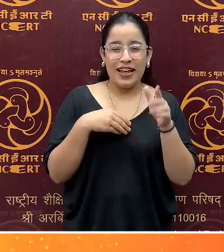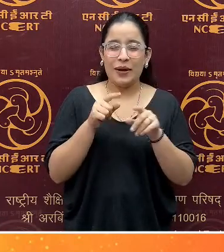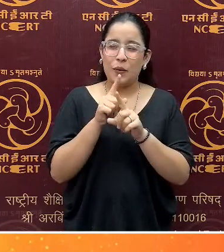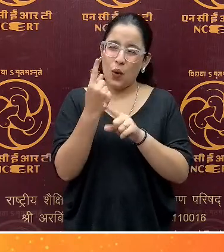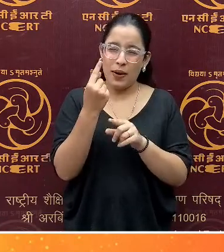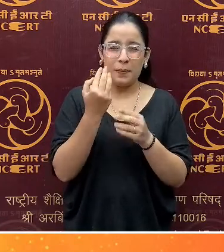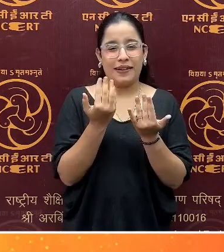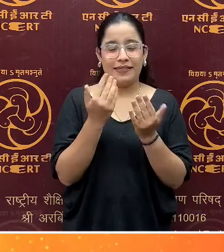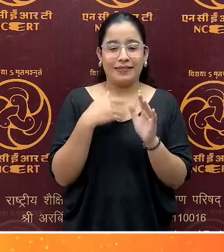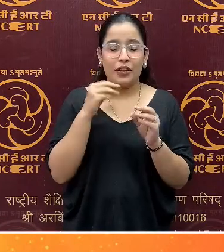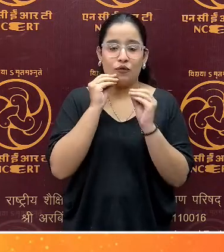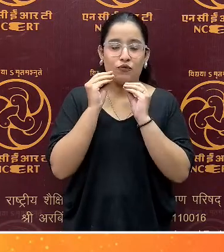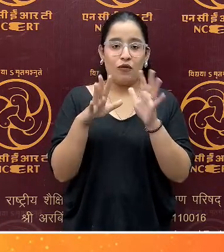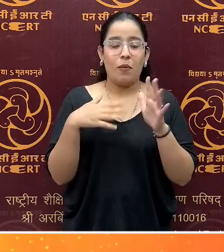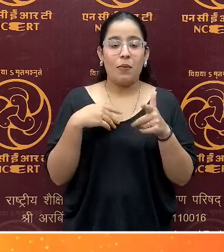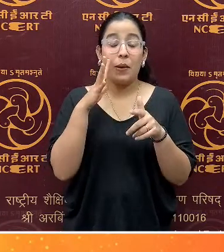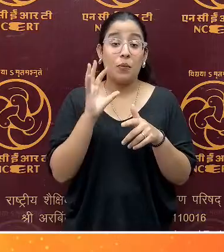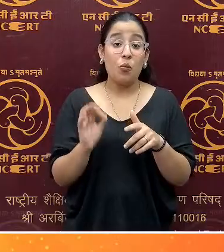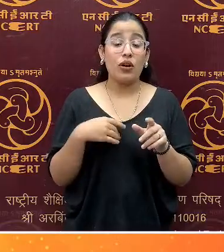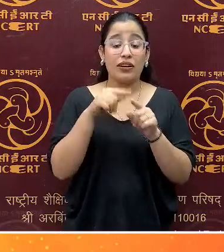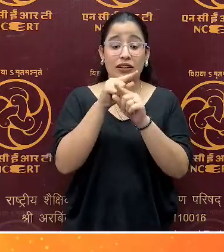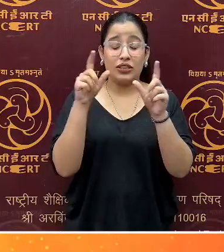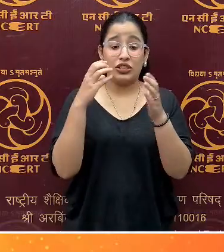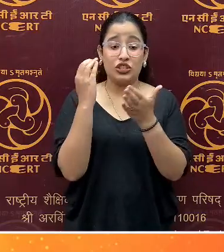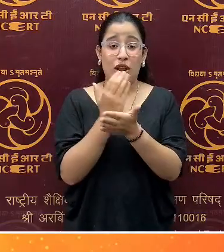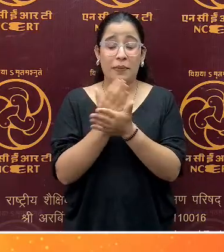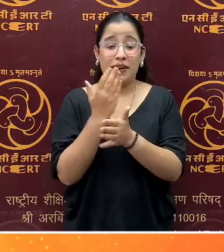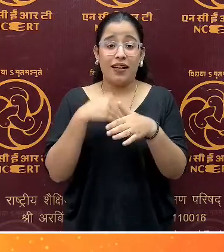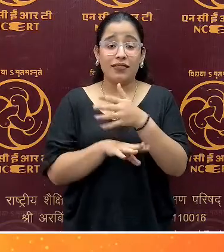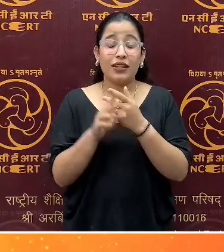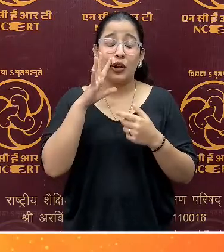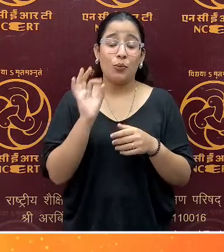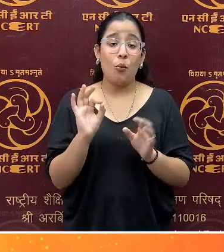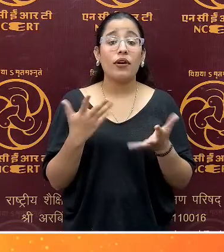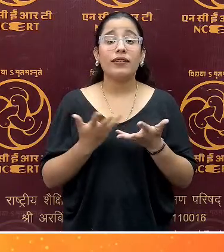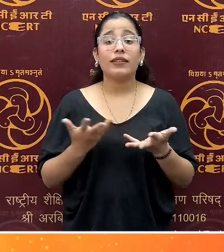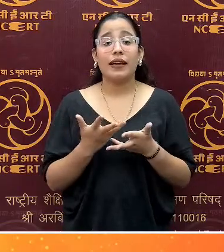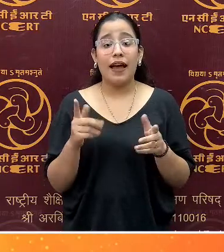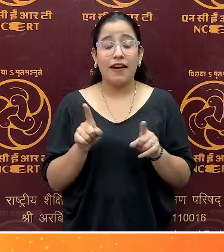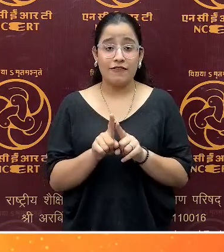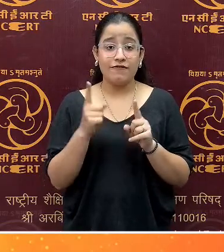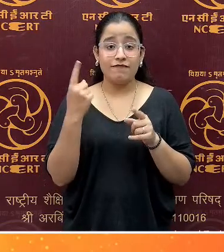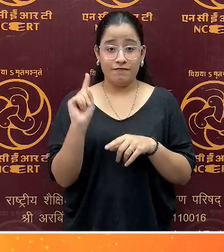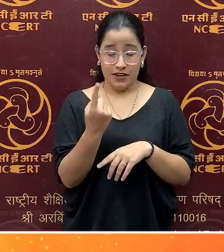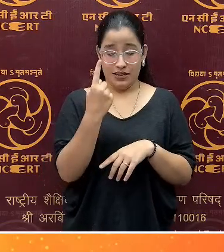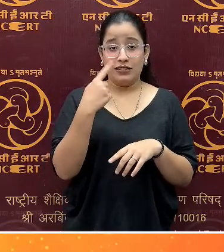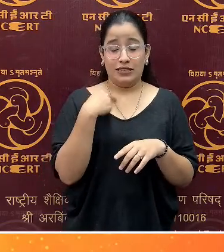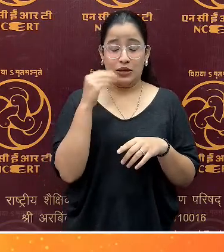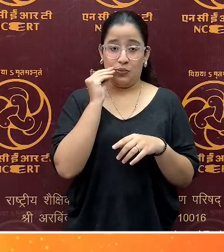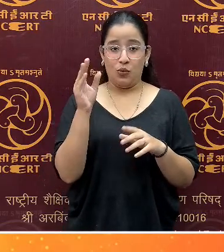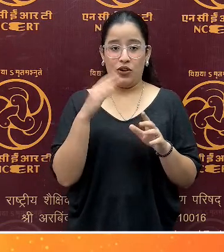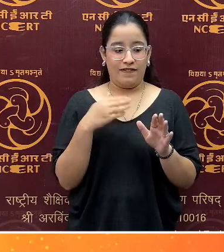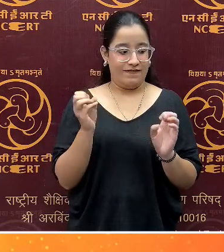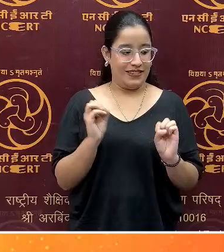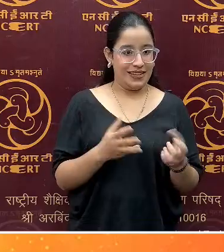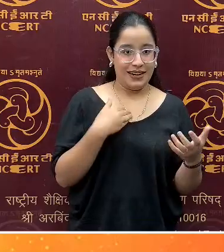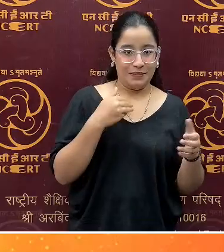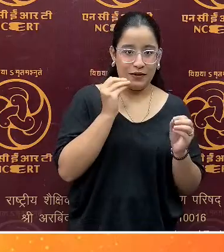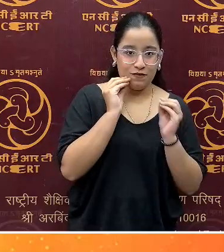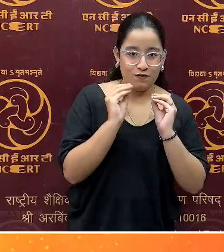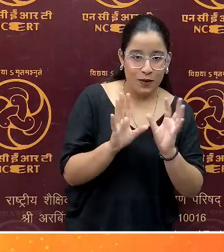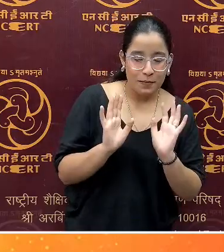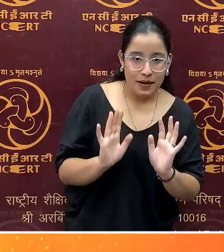minute what is the most important thing in this topic. Very short. The most important thing, as I have said from the very